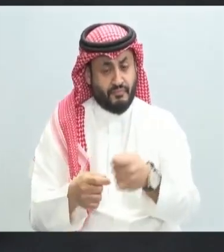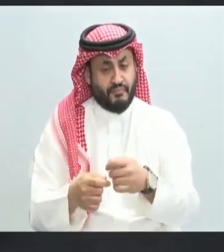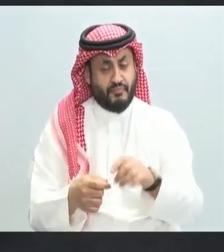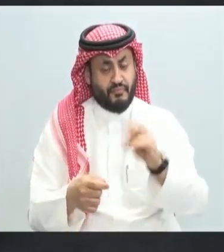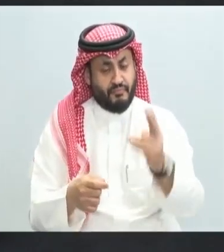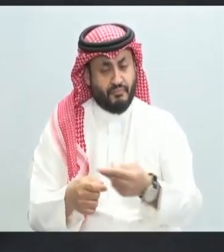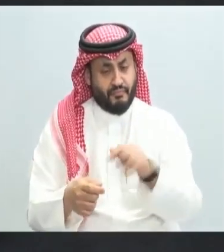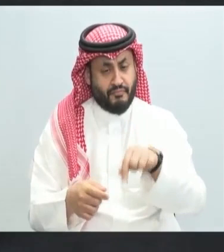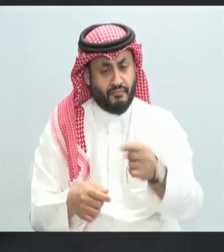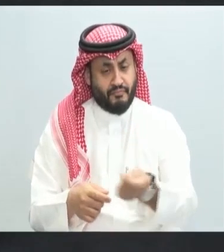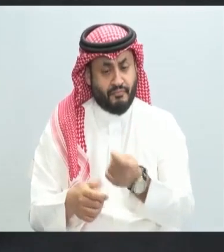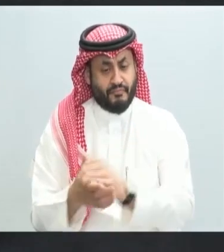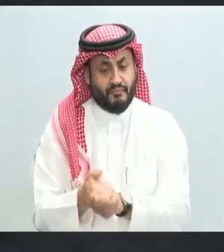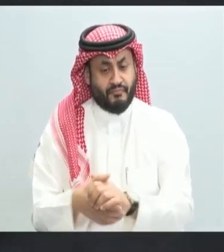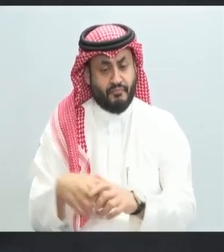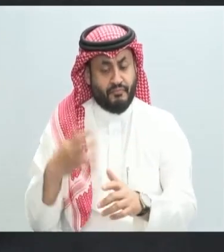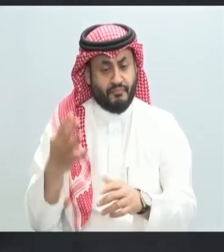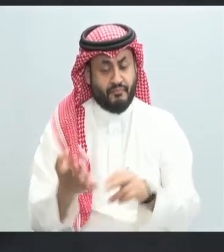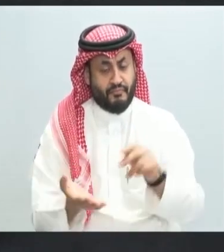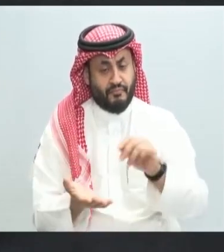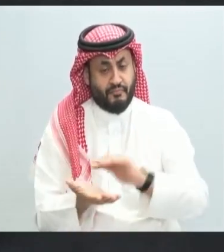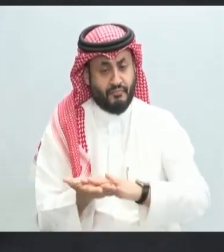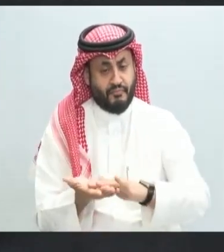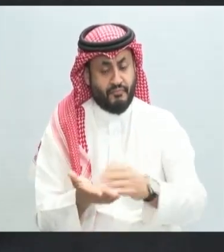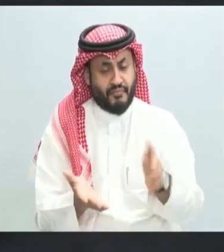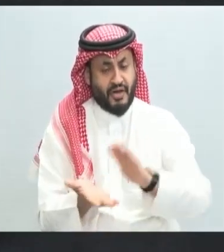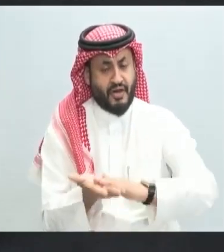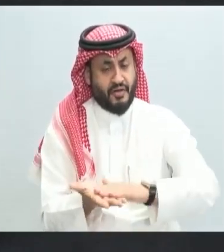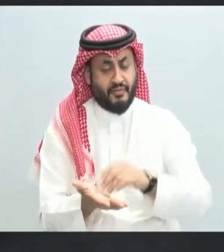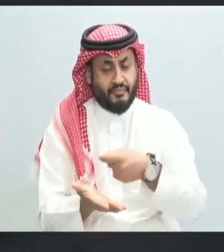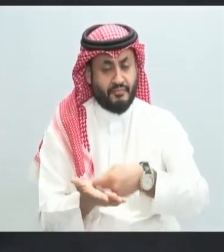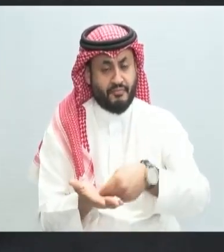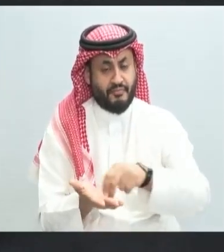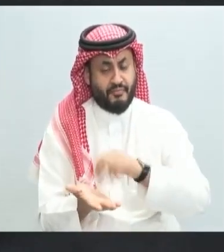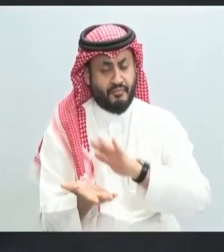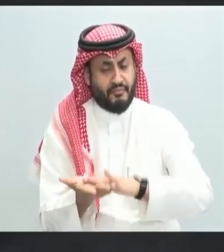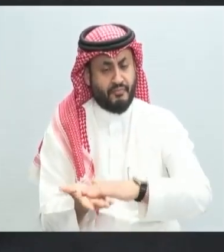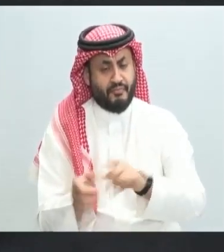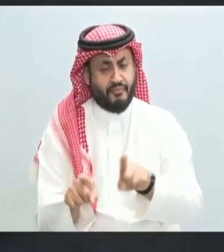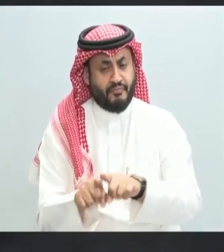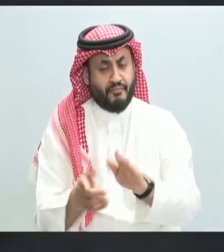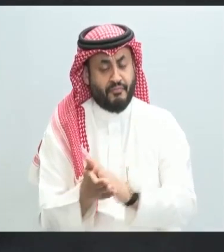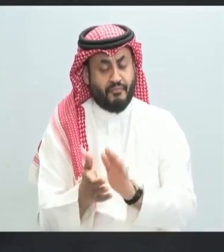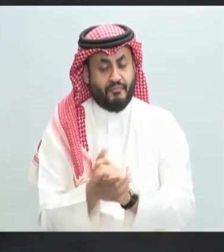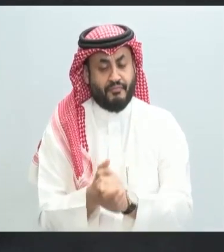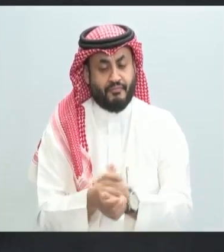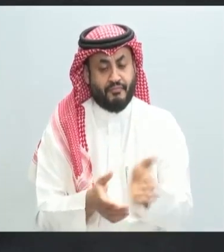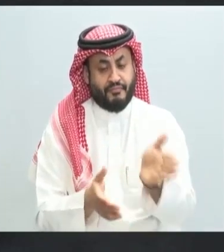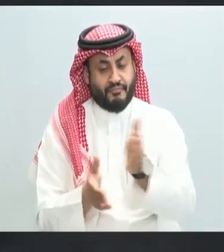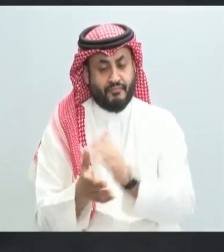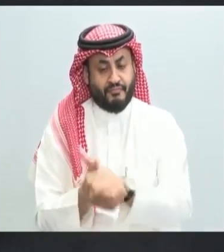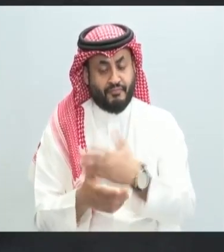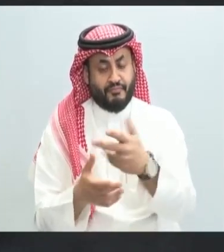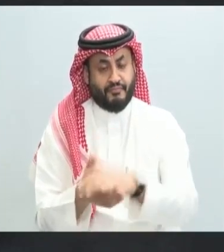draw. And also glue, where you can stick these papers together. And after this,